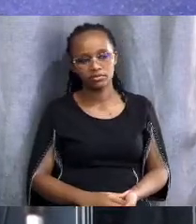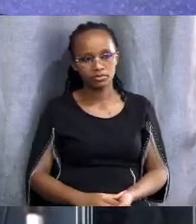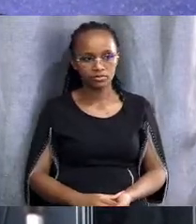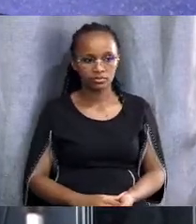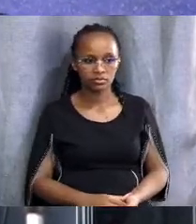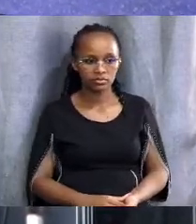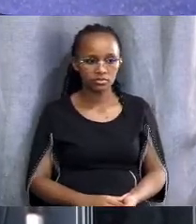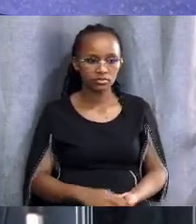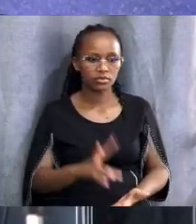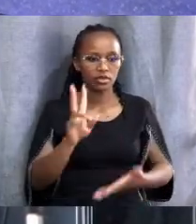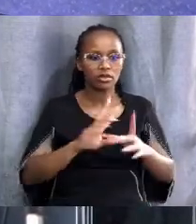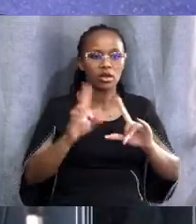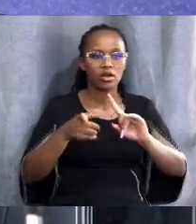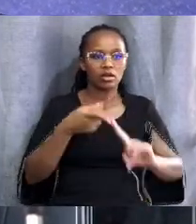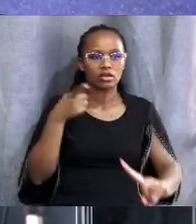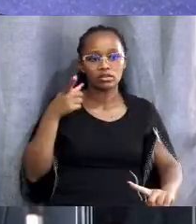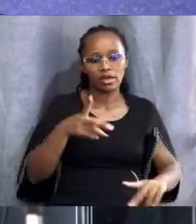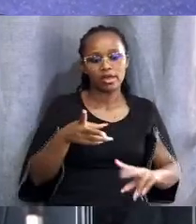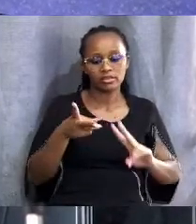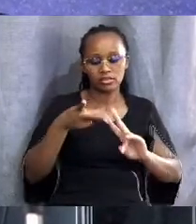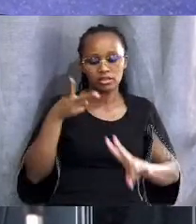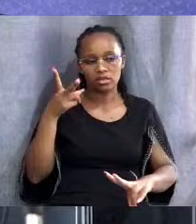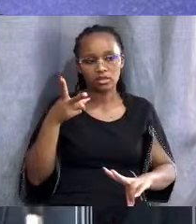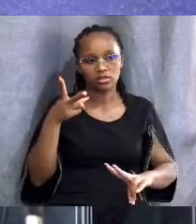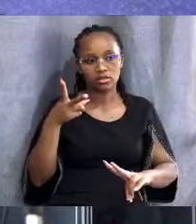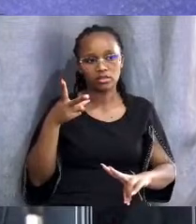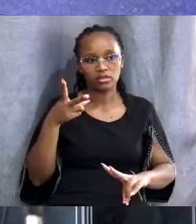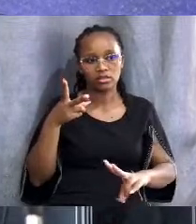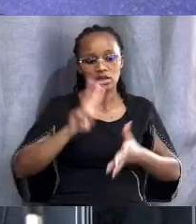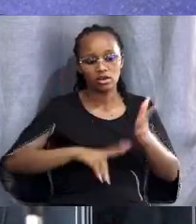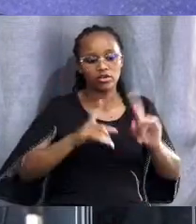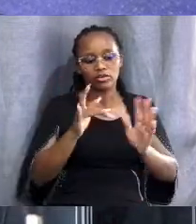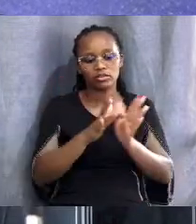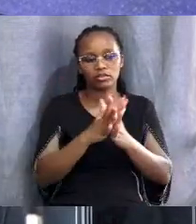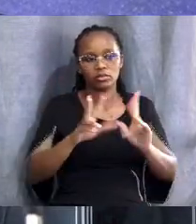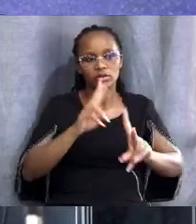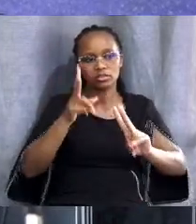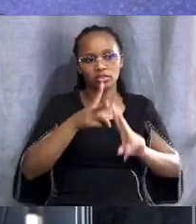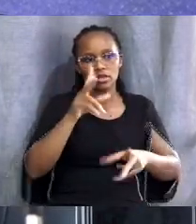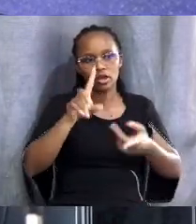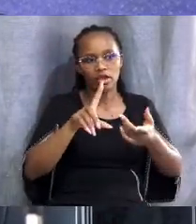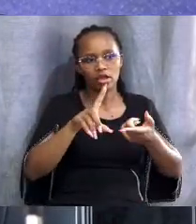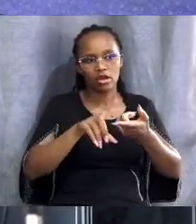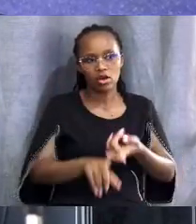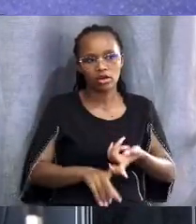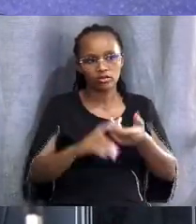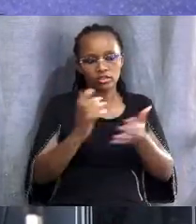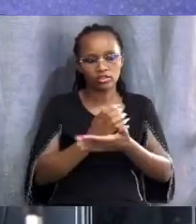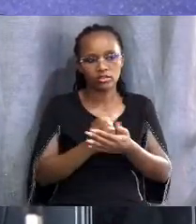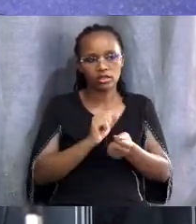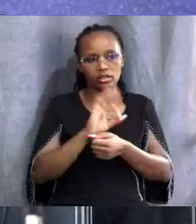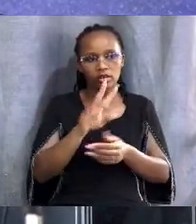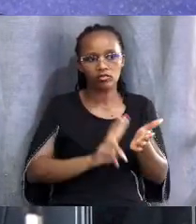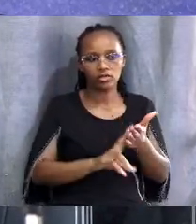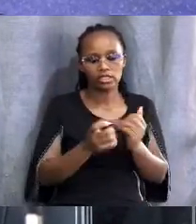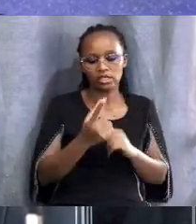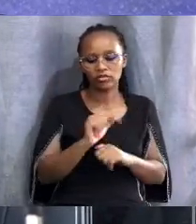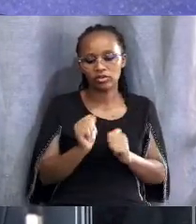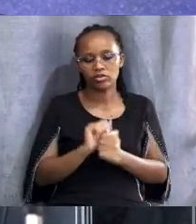come from the book of 2 Corinthians, chapter 13, from verse 11 to